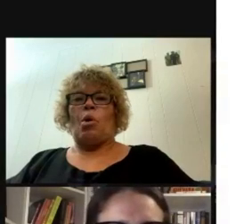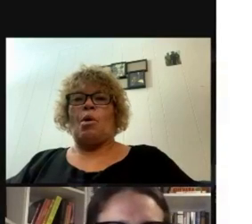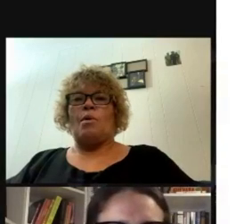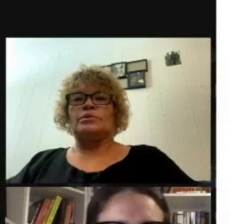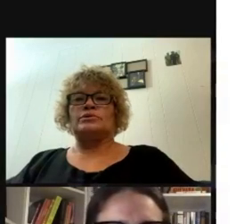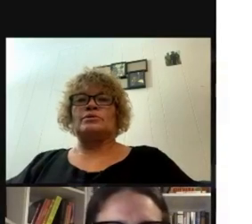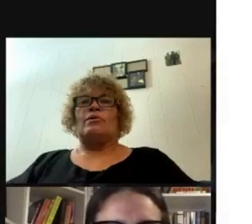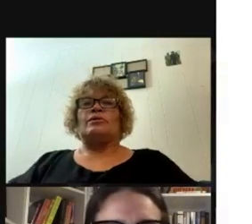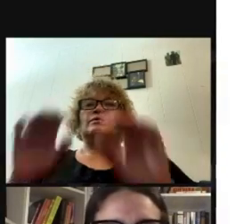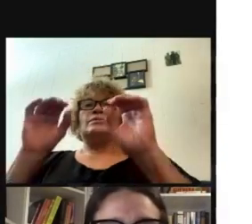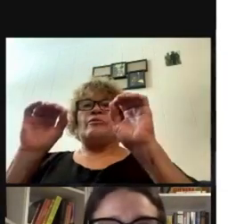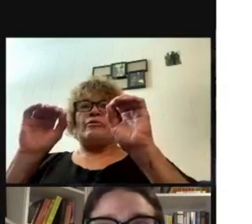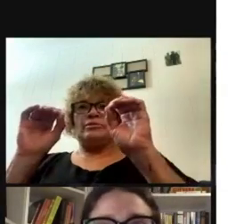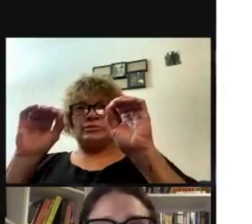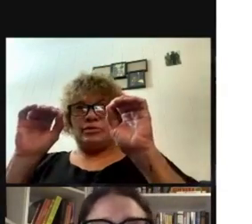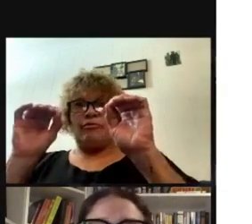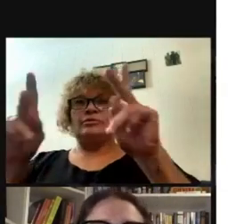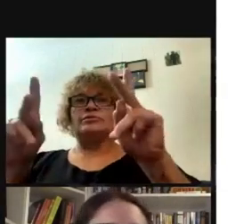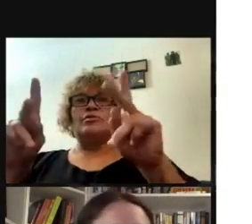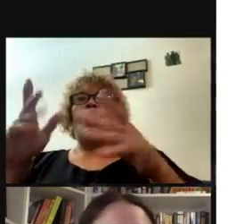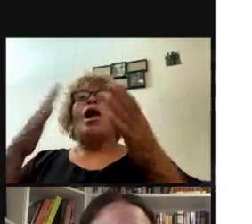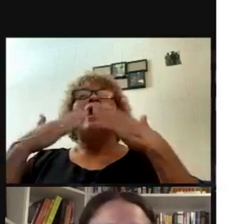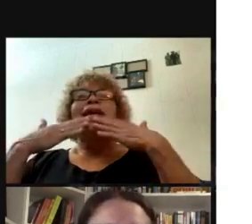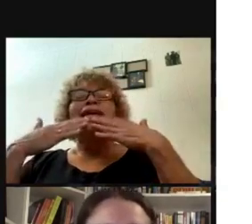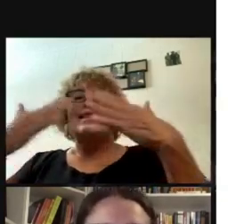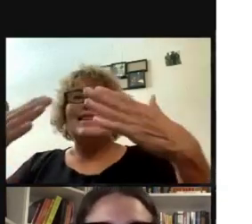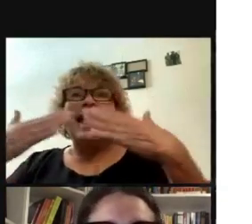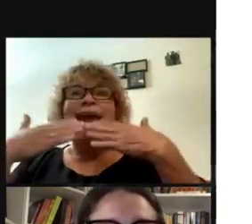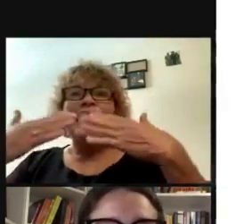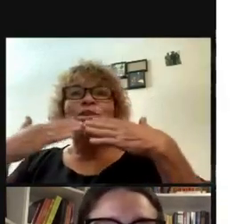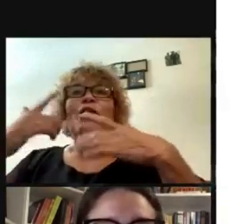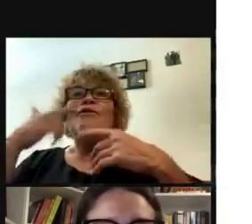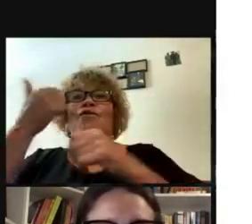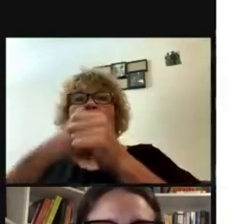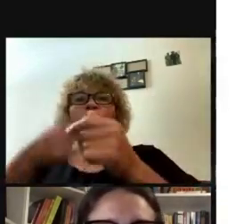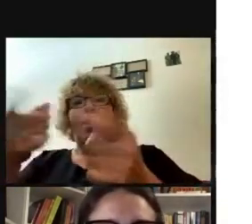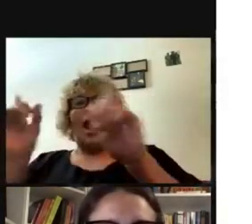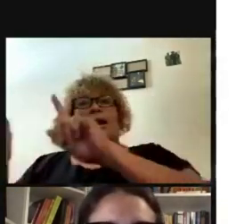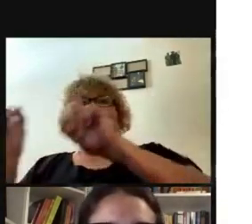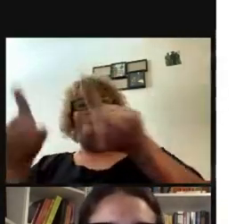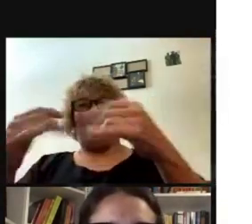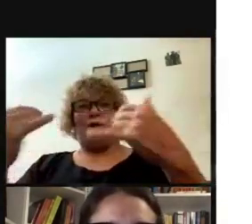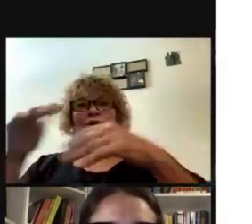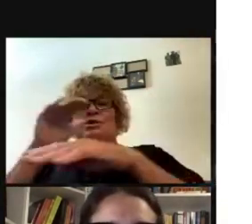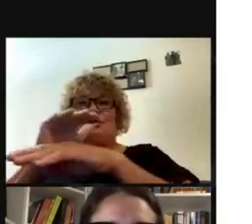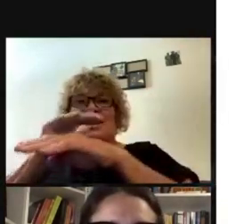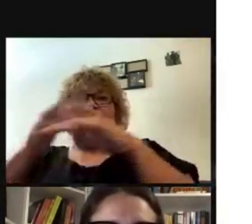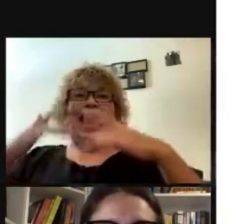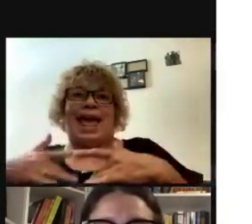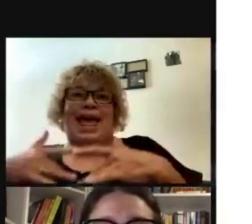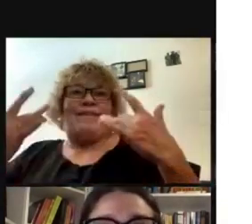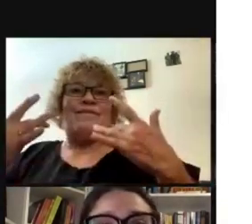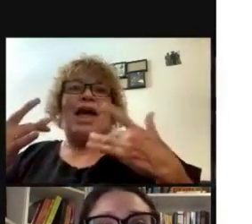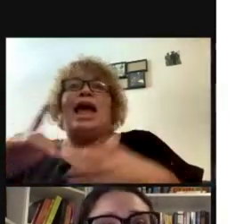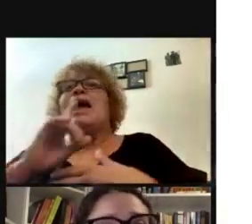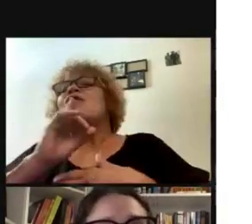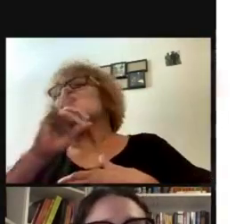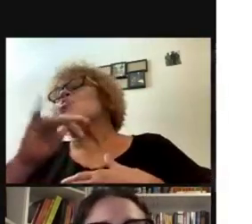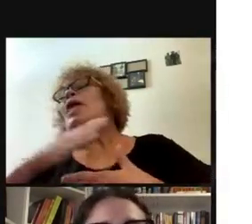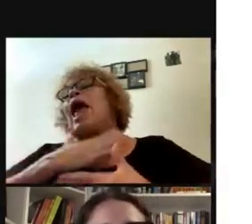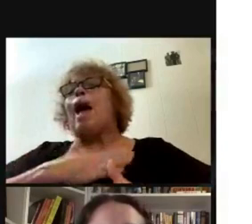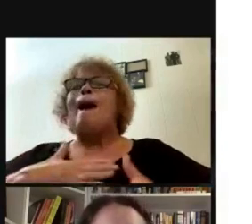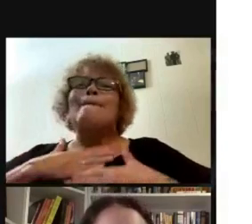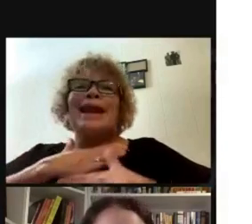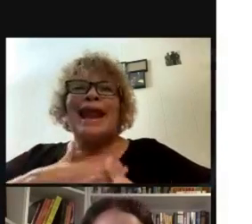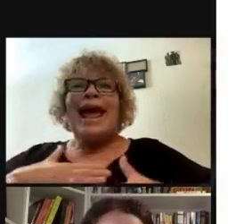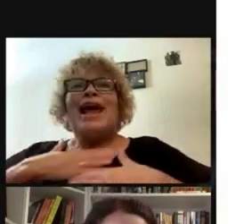All right. So thank you again, everyone, for attending tonight's event. It's really a pleasure to be